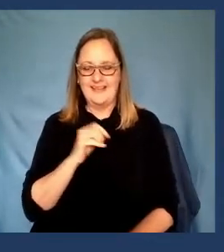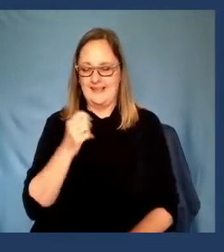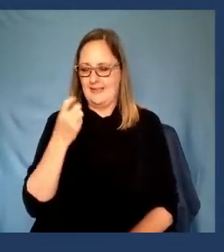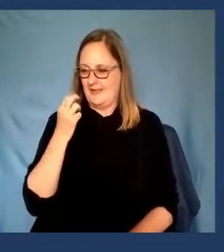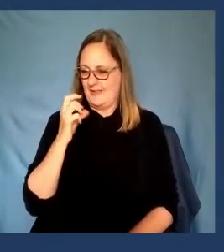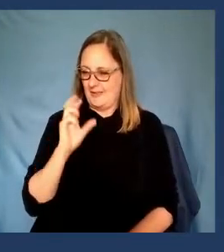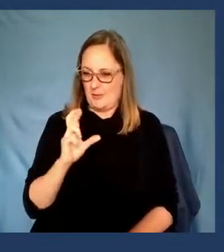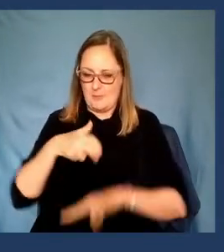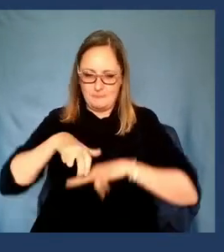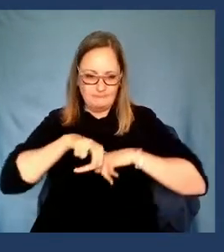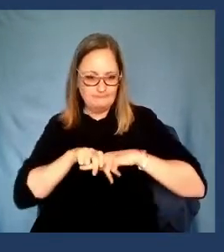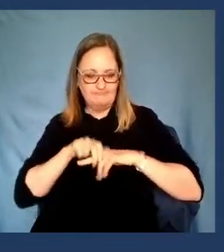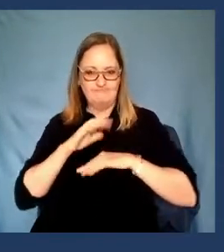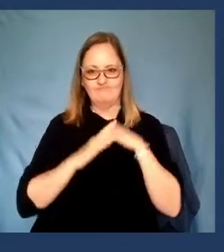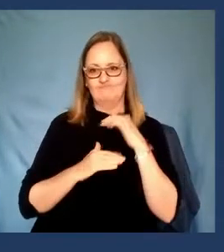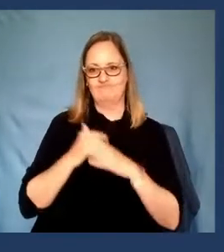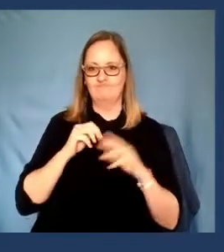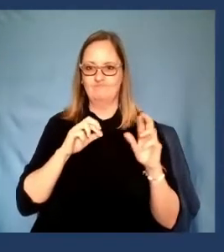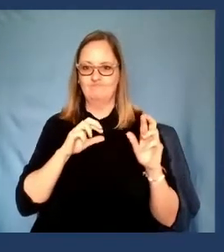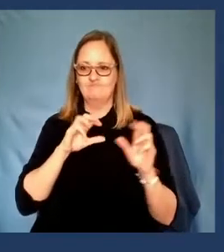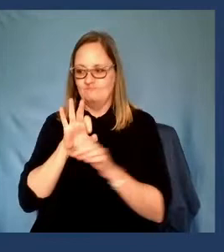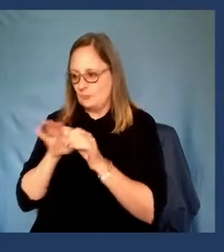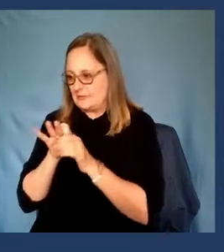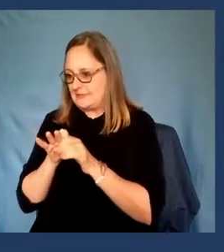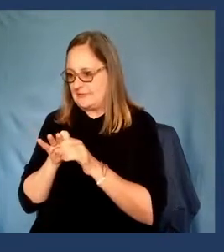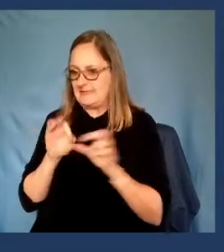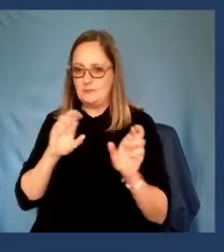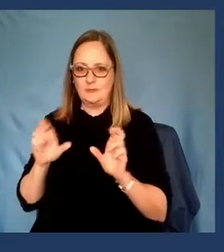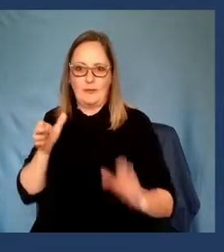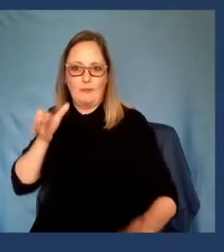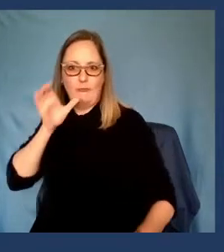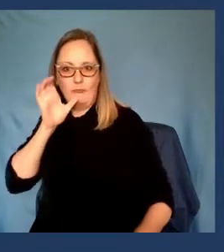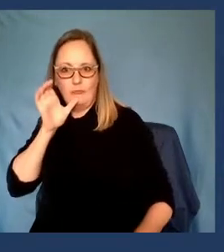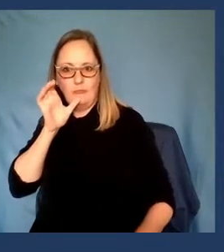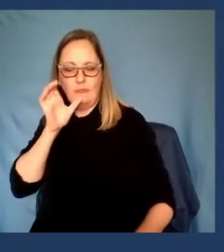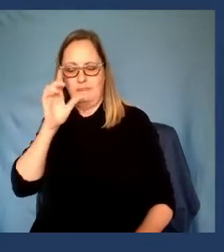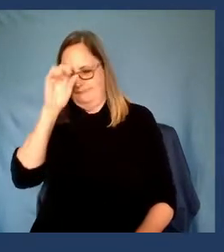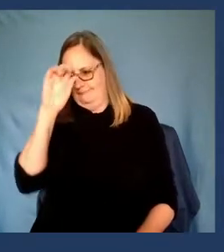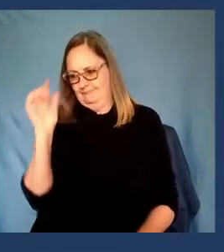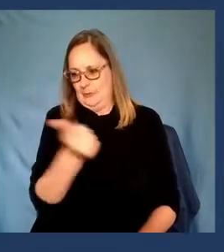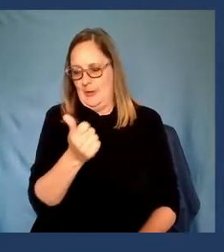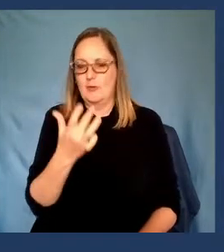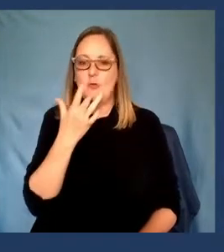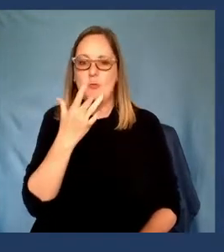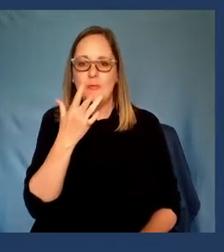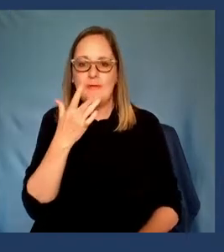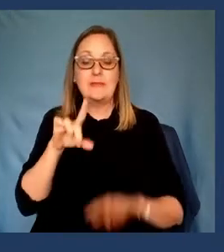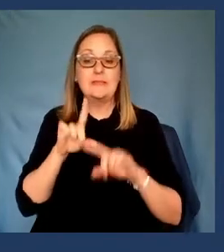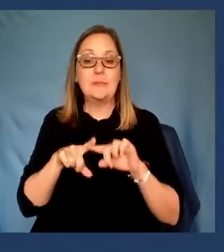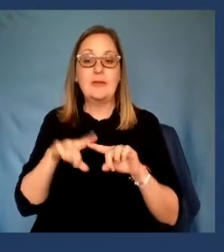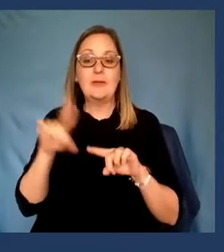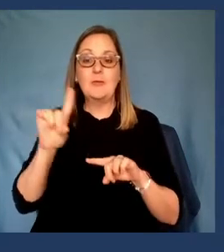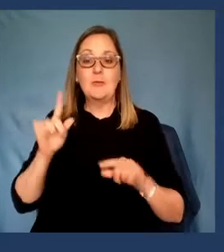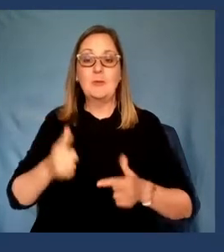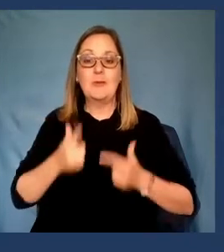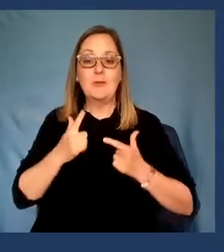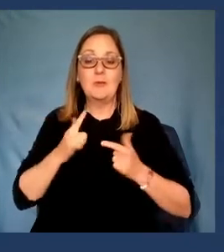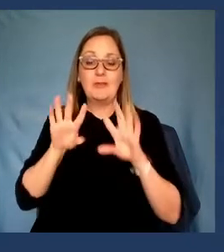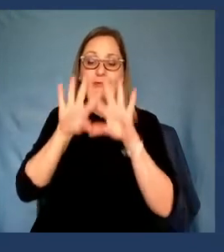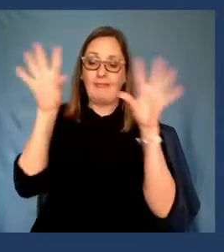a cup of tea or whatever takes your fancy, depending on where you are in the world. We have a